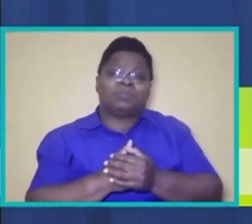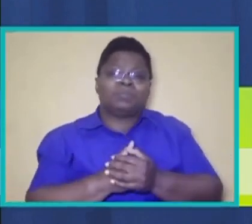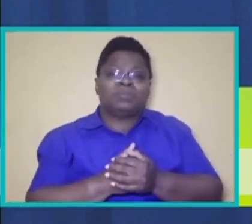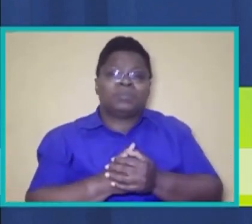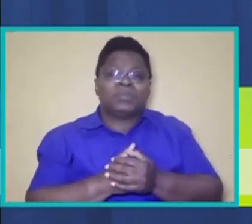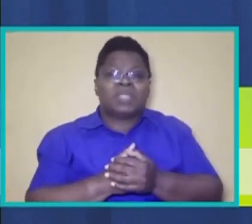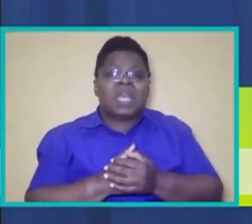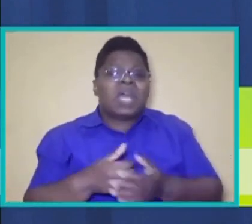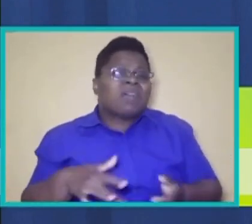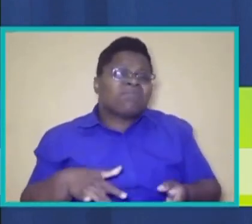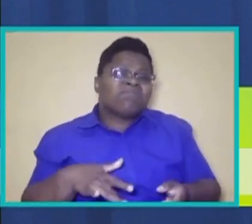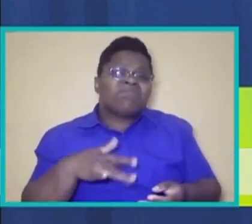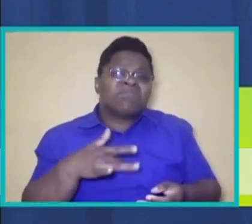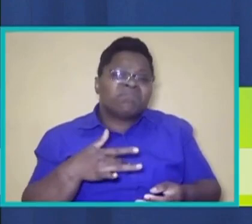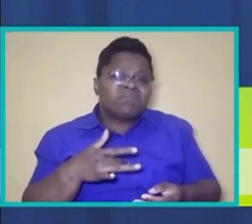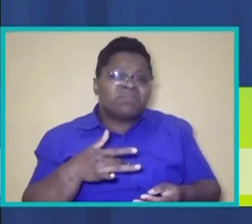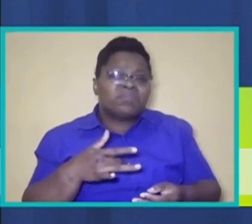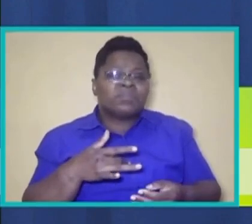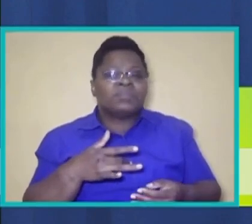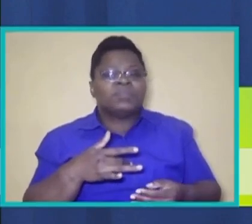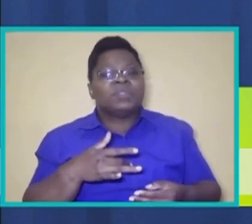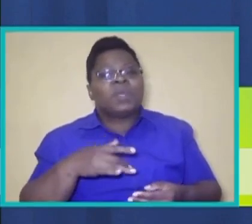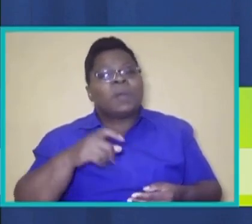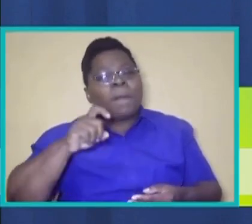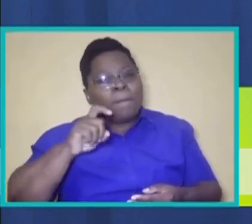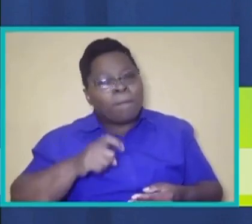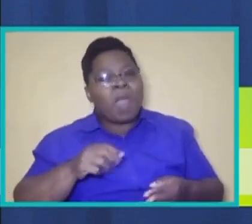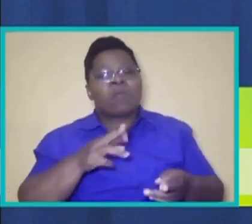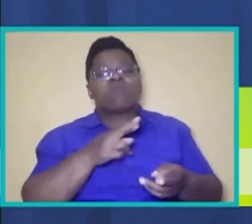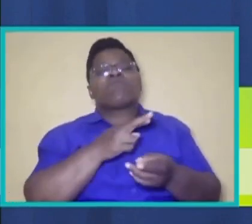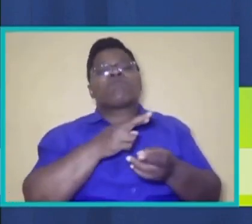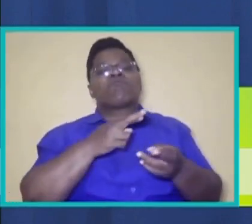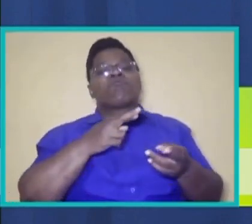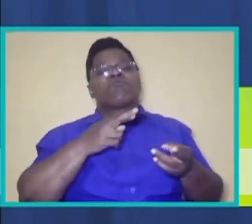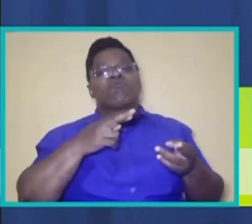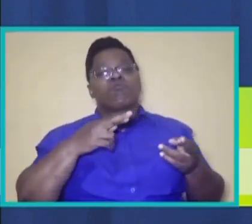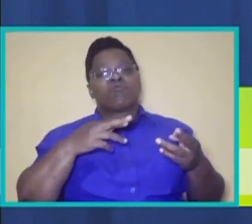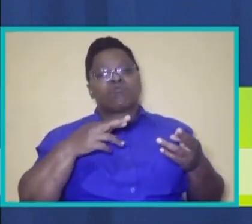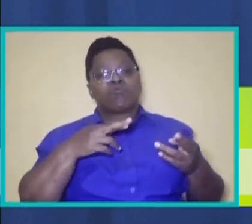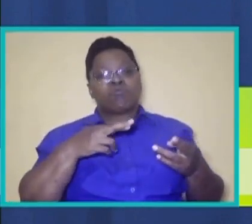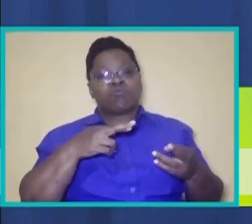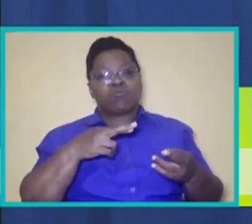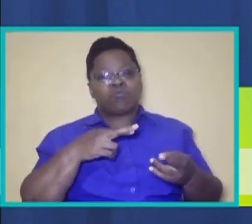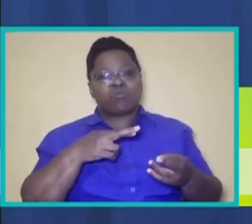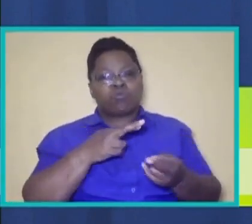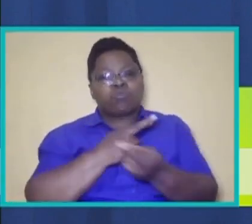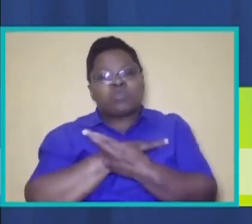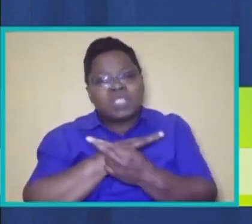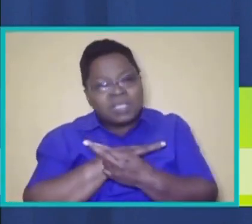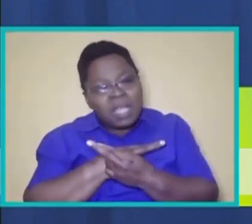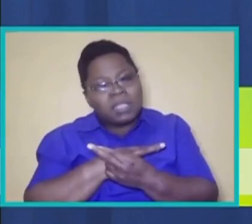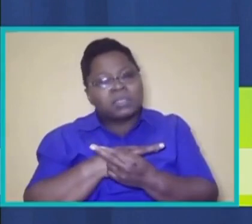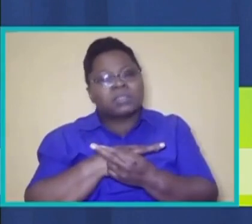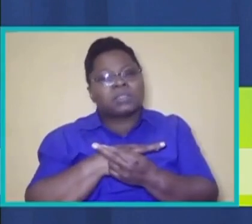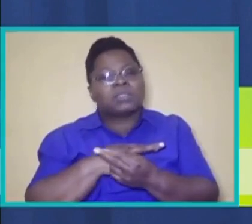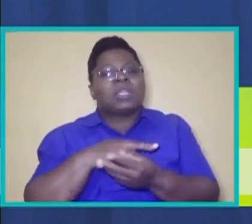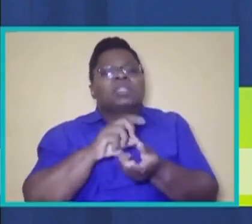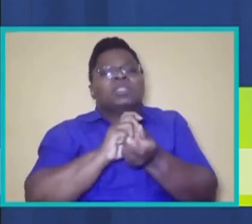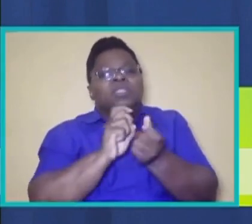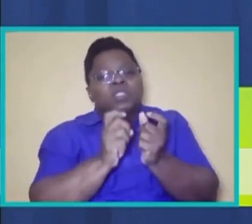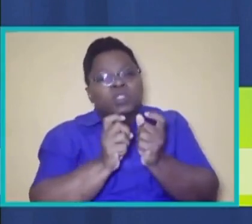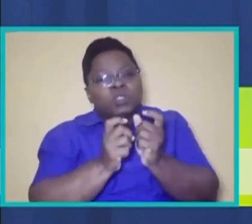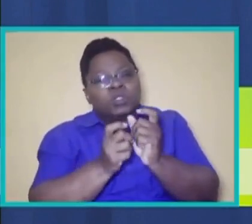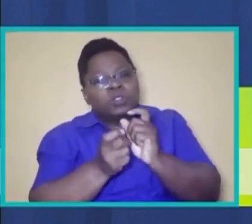breathing, concentration on reforming these students into listening